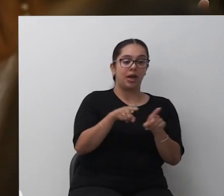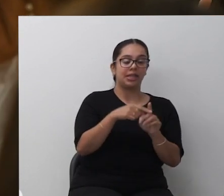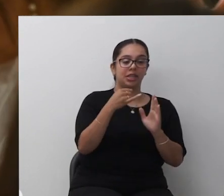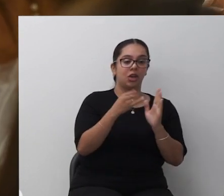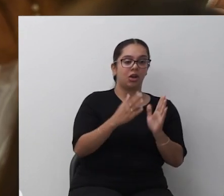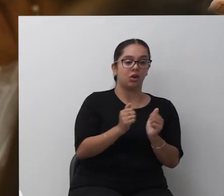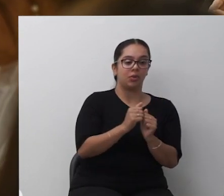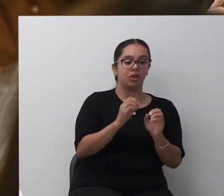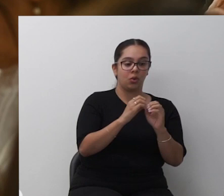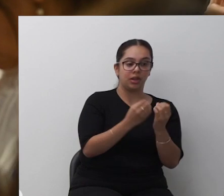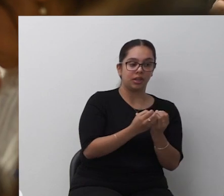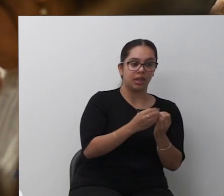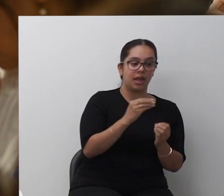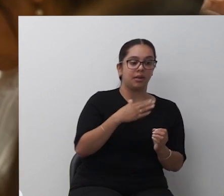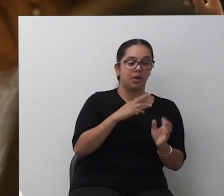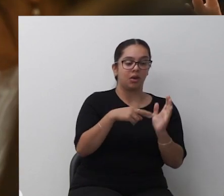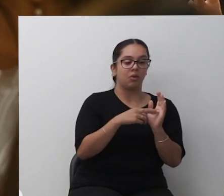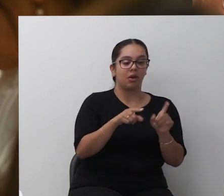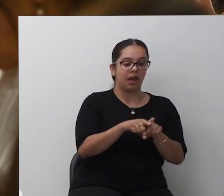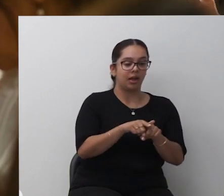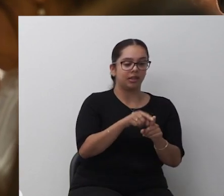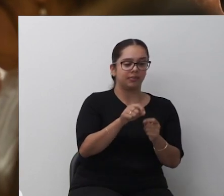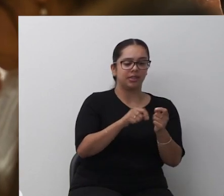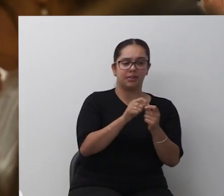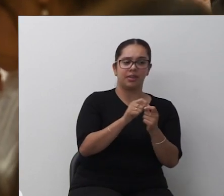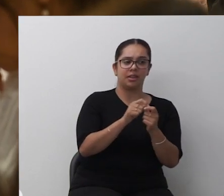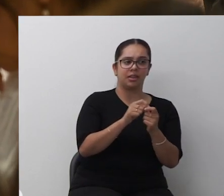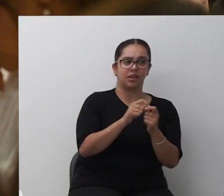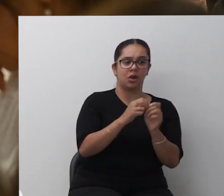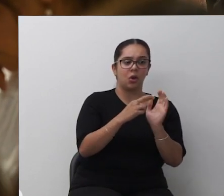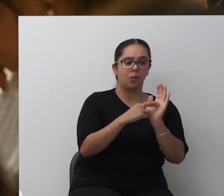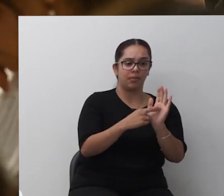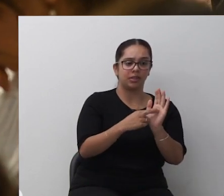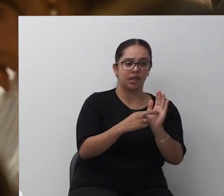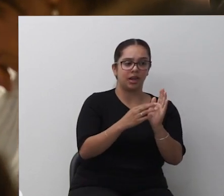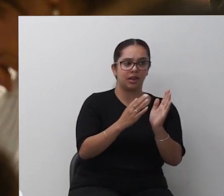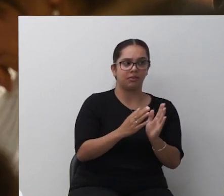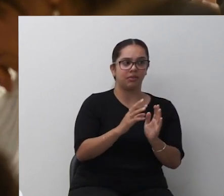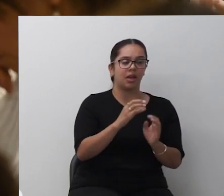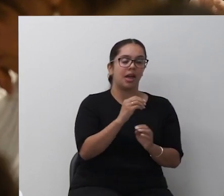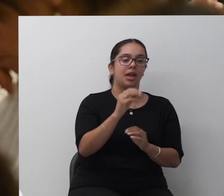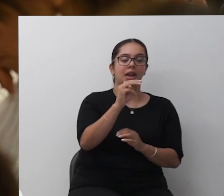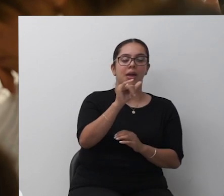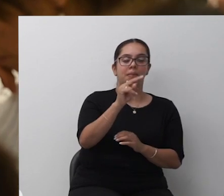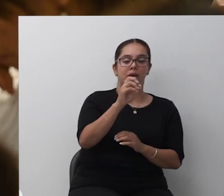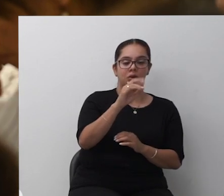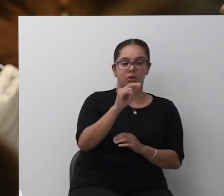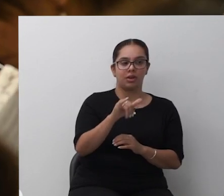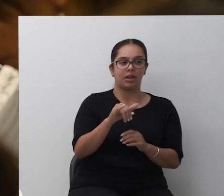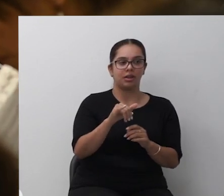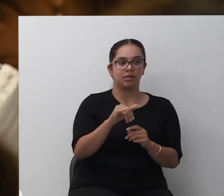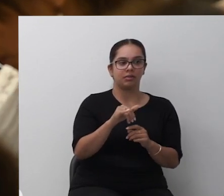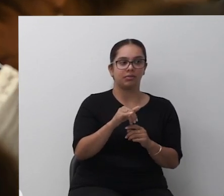role as an artist with this organization, and also my role as a certain kind of representative of a certain kind of minority versus like, you